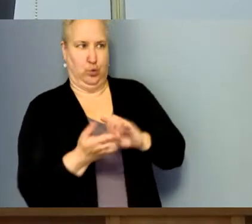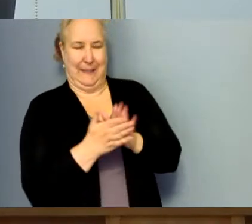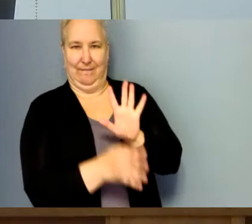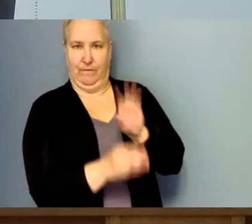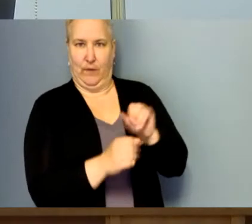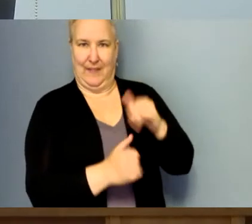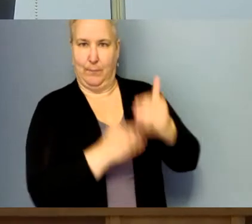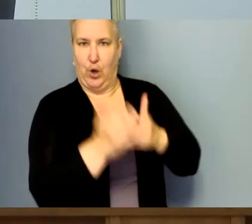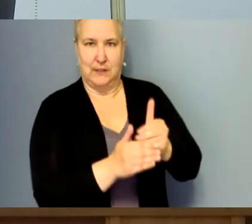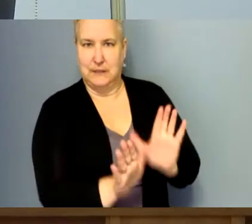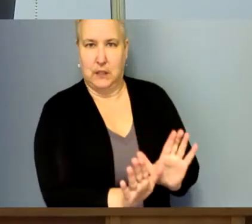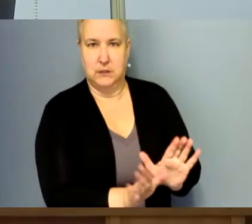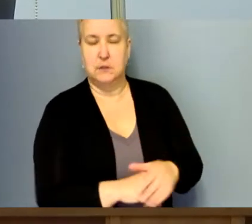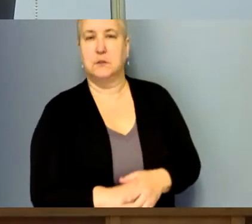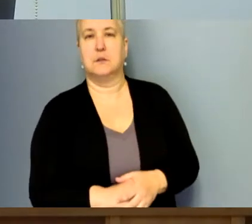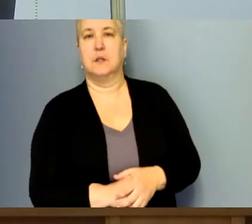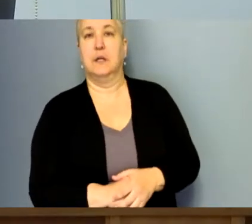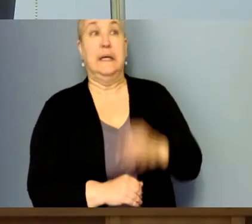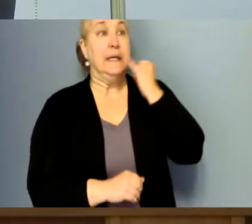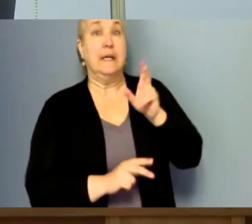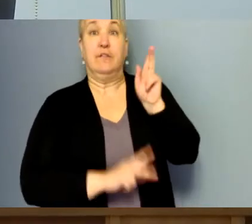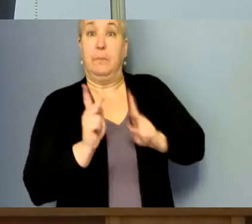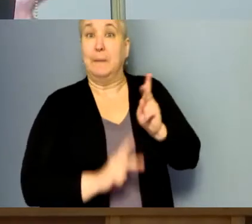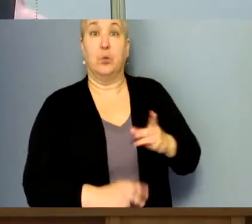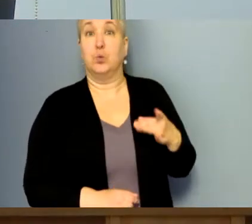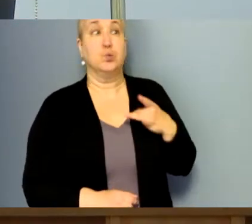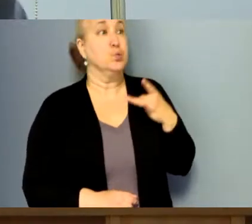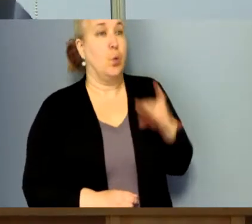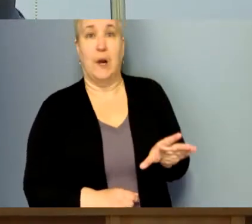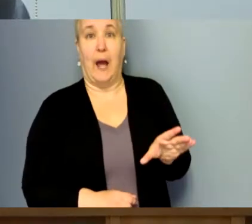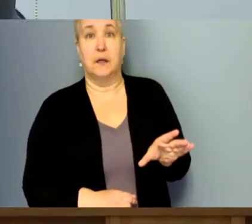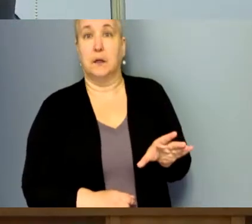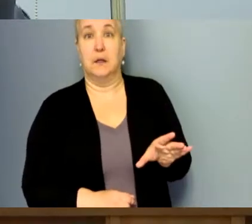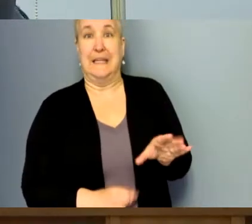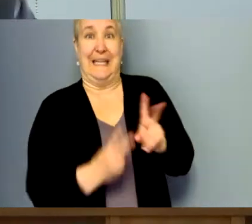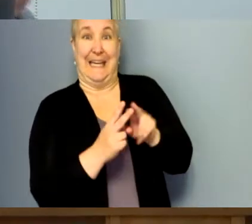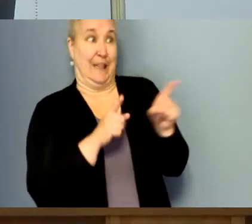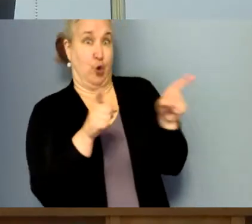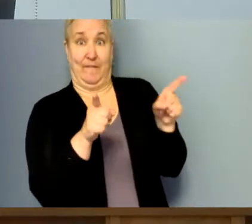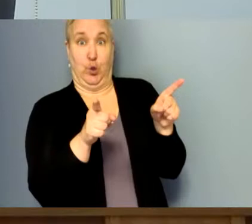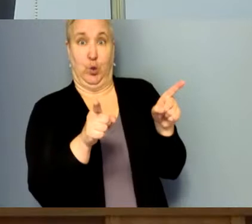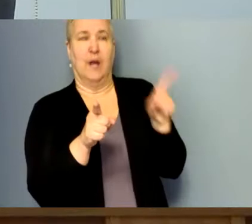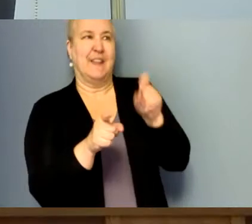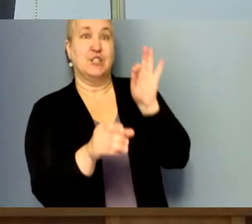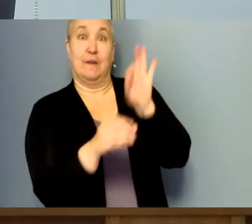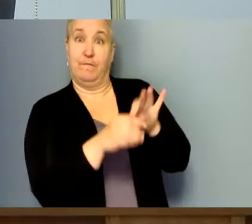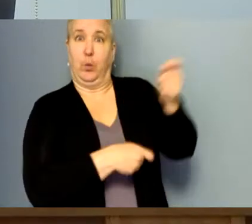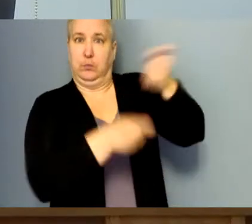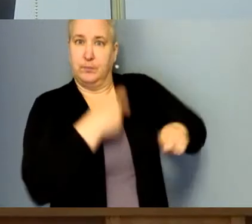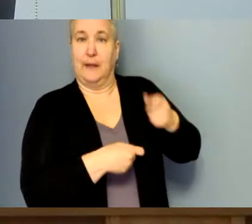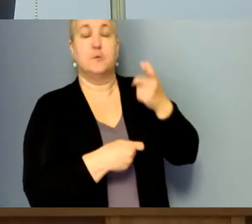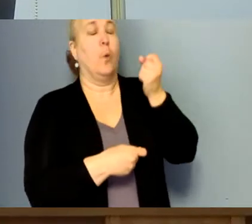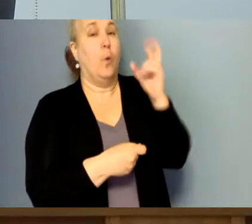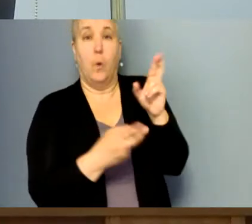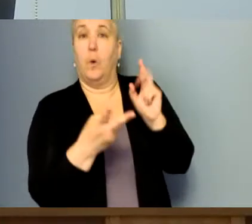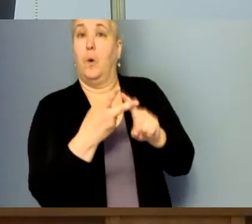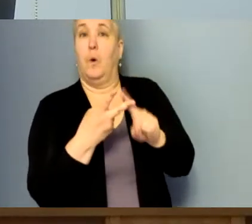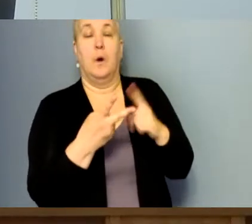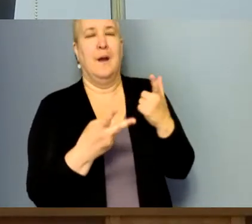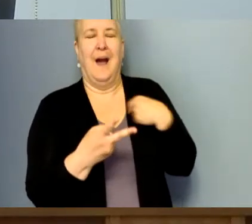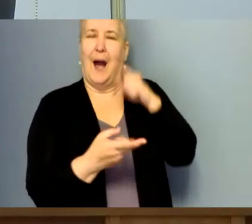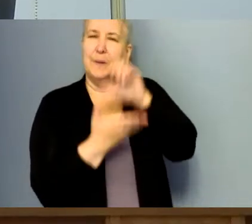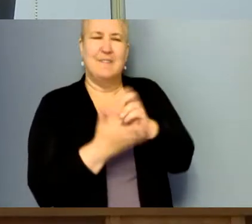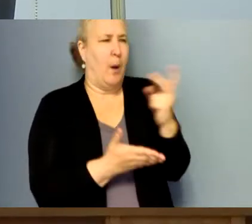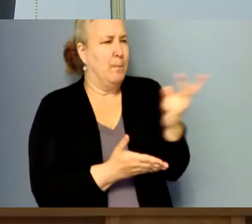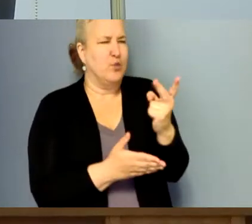in that process. If people don't like one of the 2 of you, then they should vote somebody else in, or I believe both of